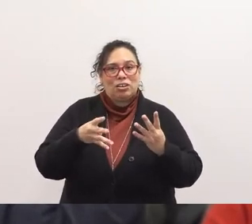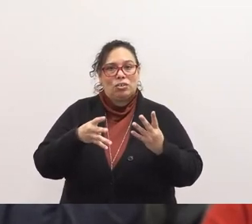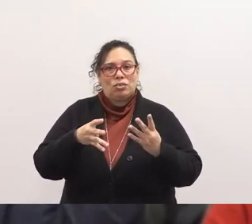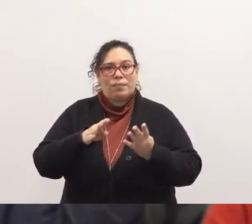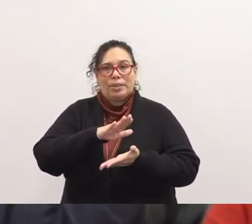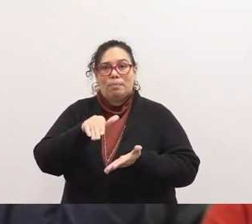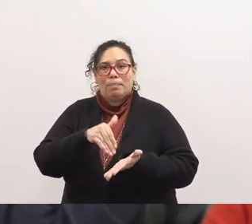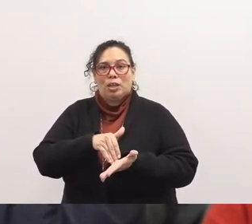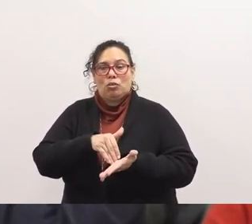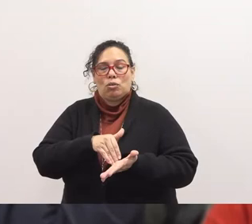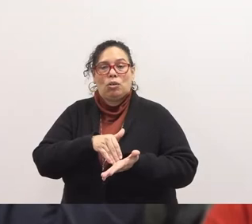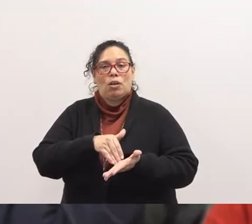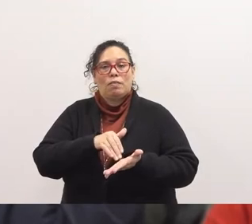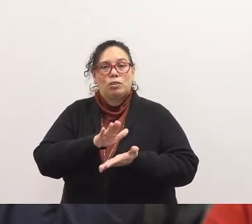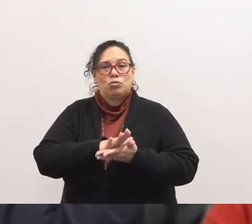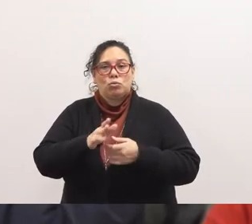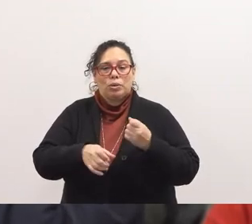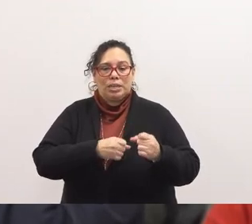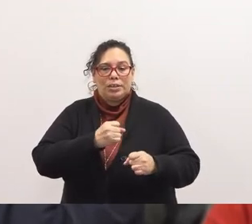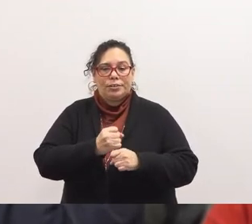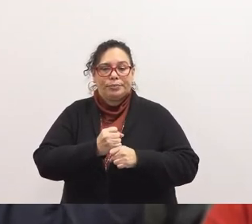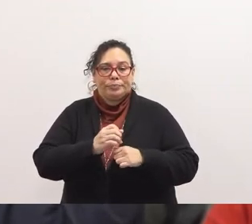of the school year.